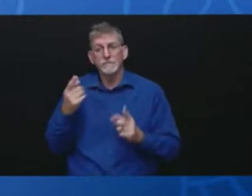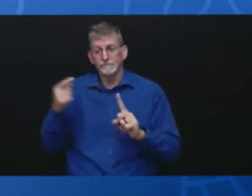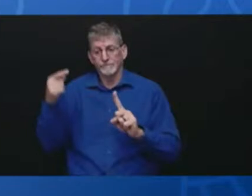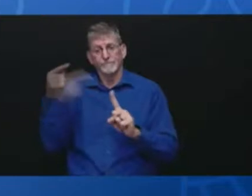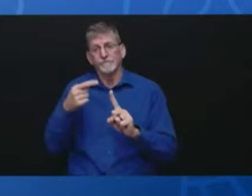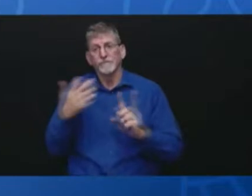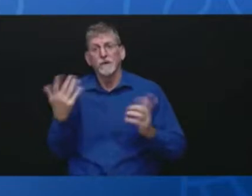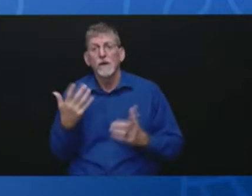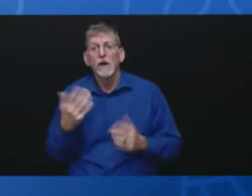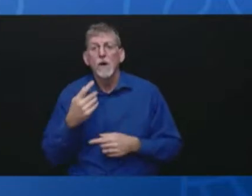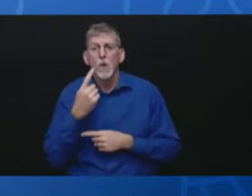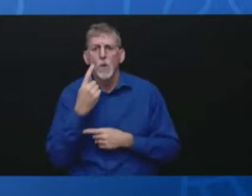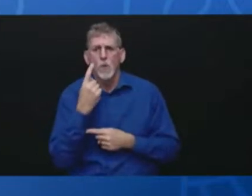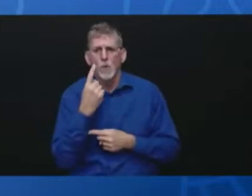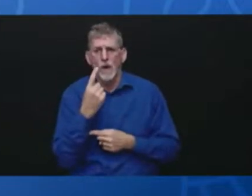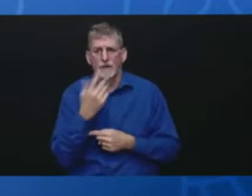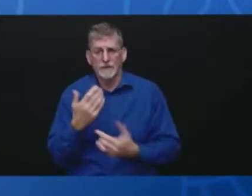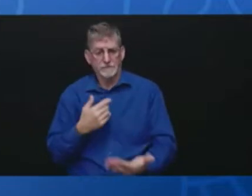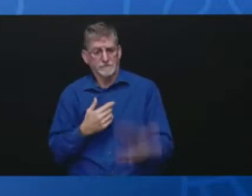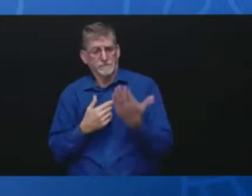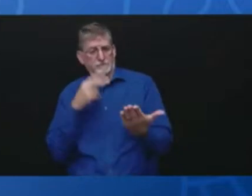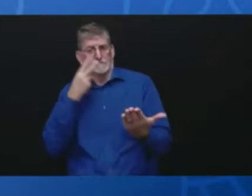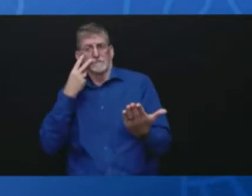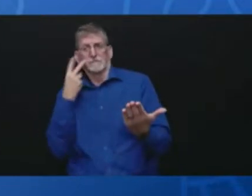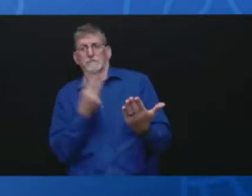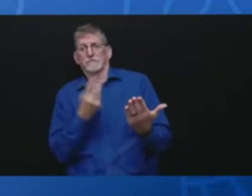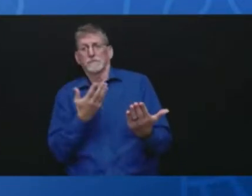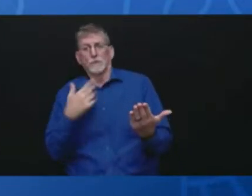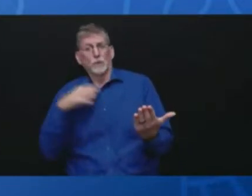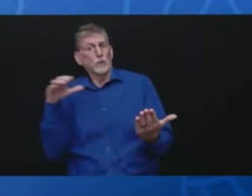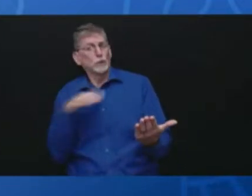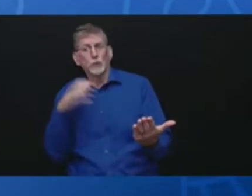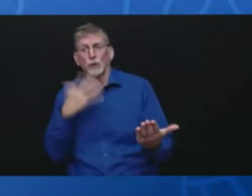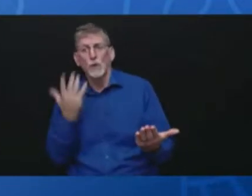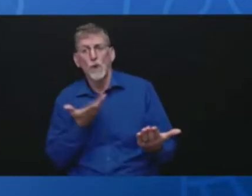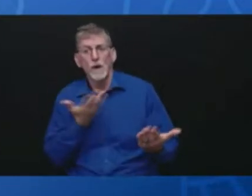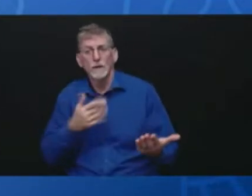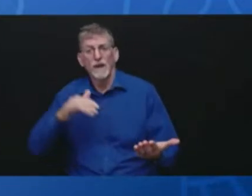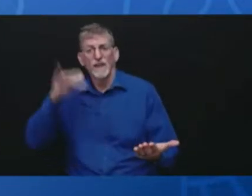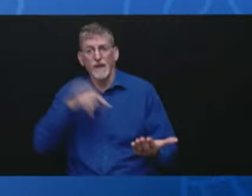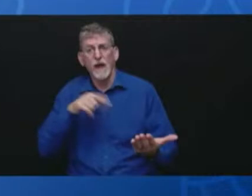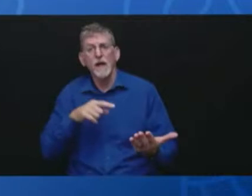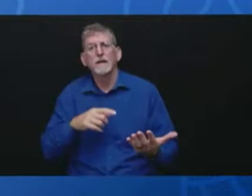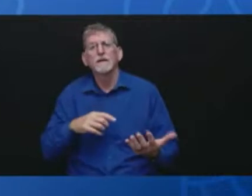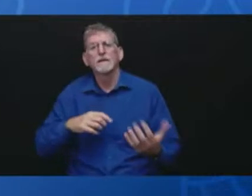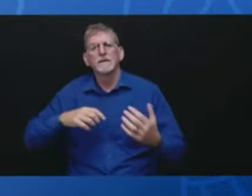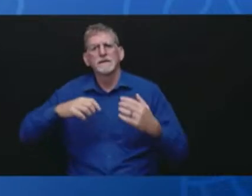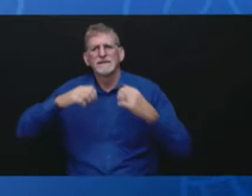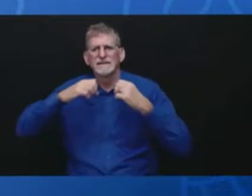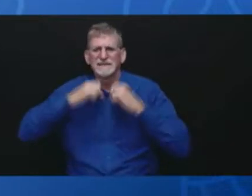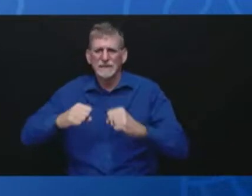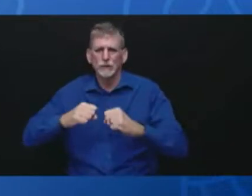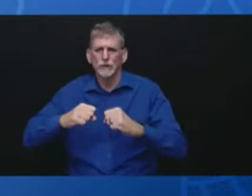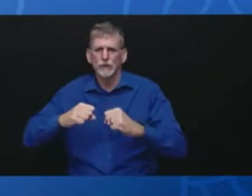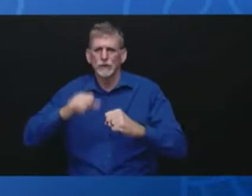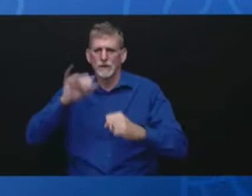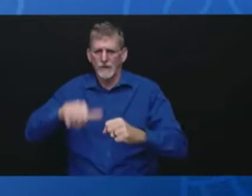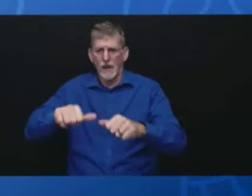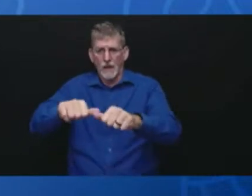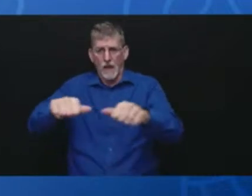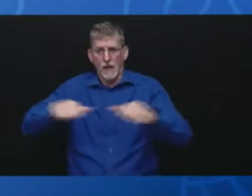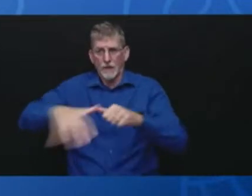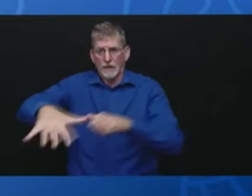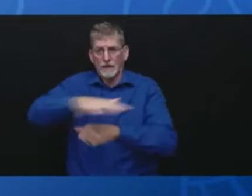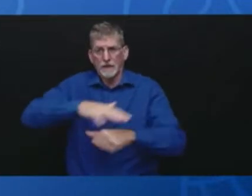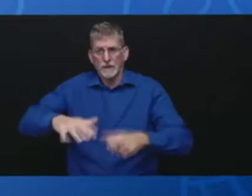of us that everyone is doing, and that is to secure the peace of that region, of those two countries, which more even than the region,